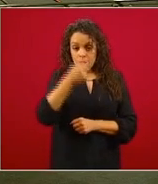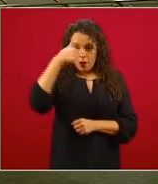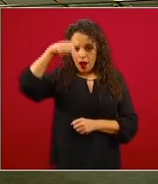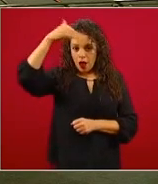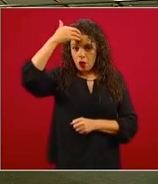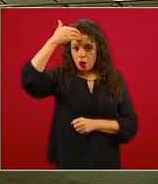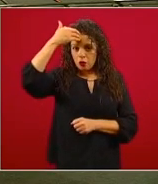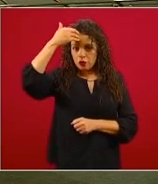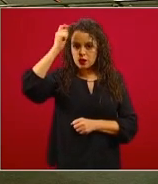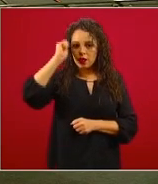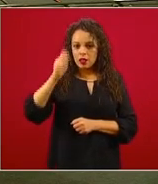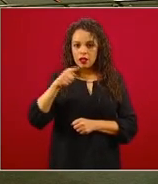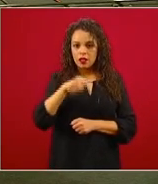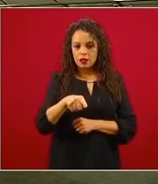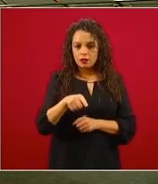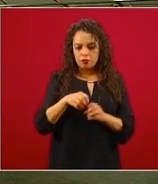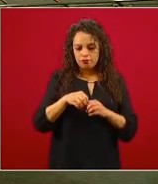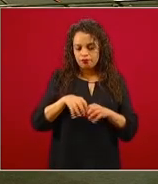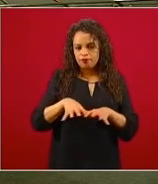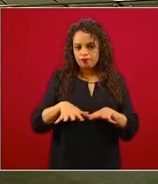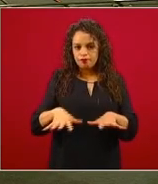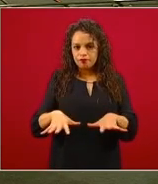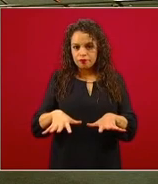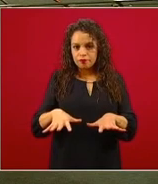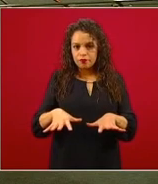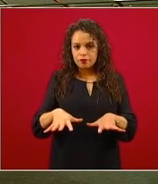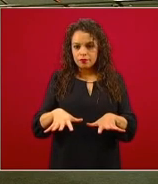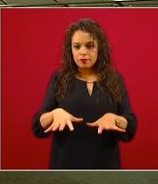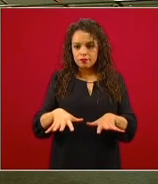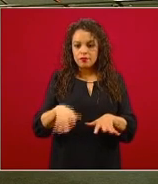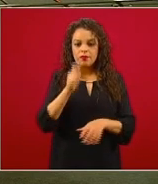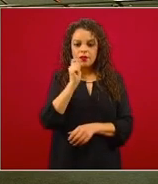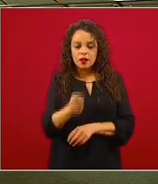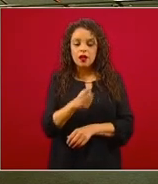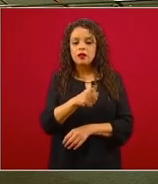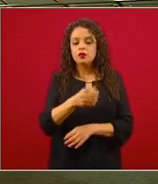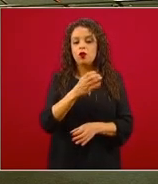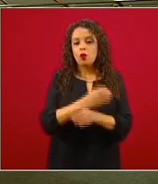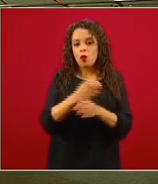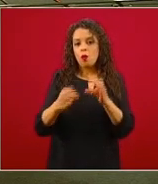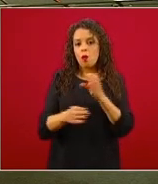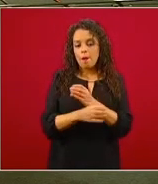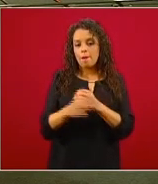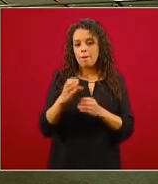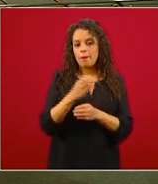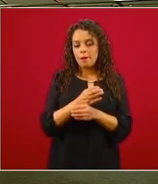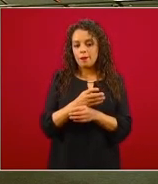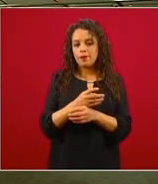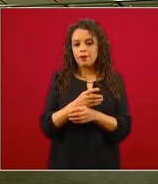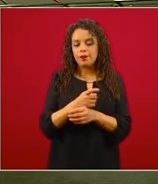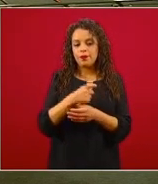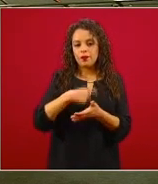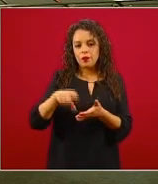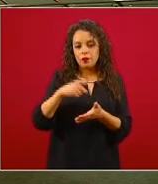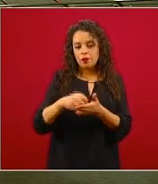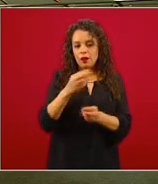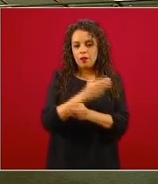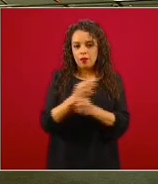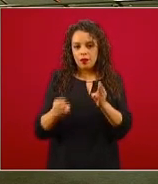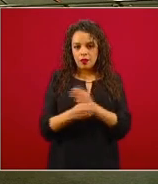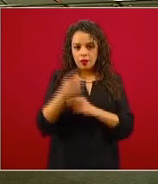Now I'll be talking about the distribution of all the purchases that we